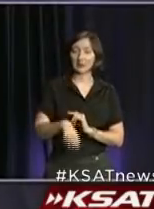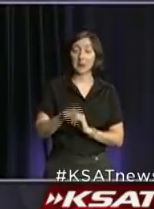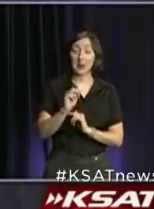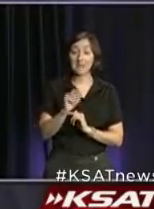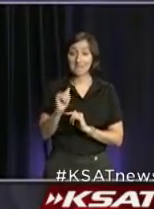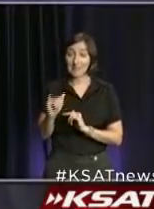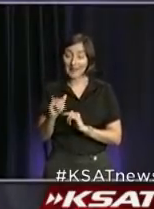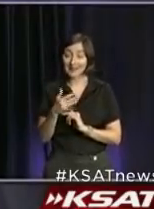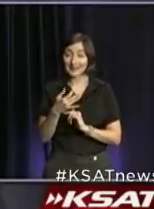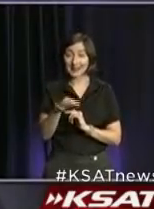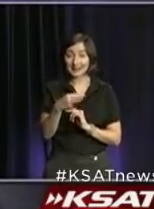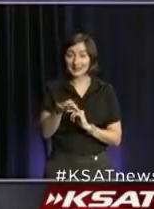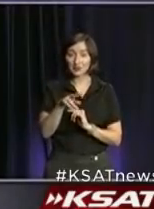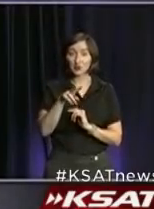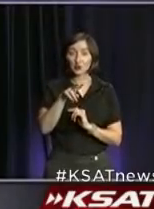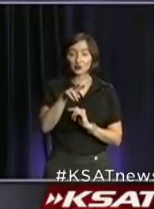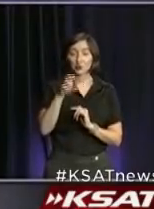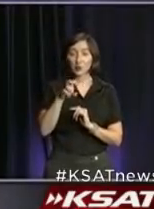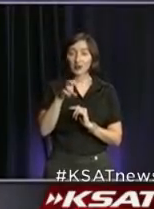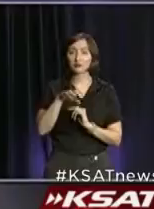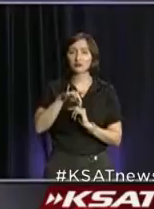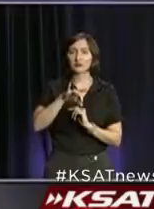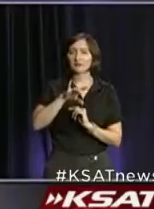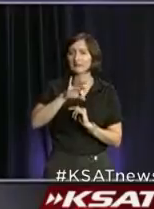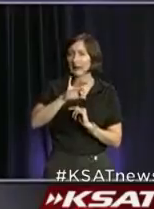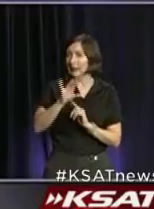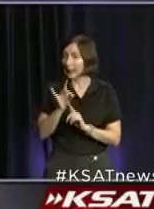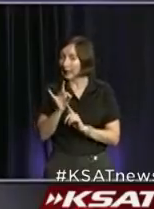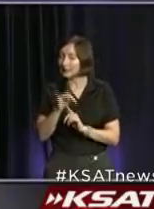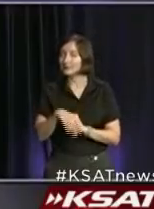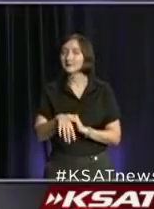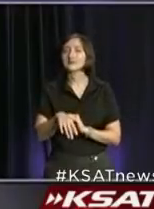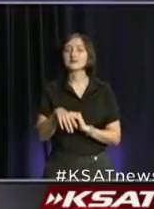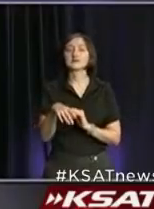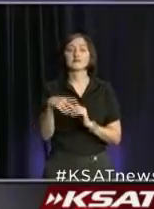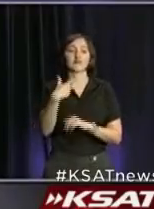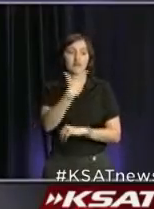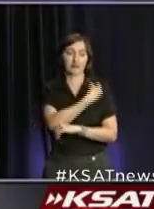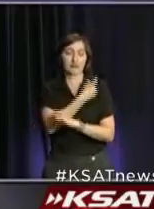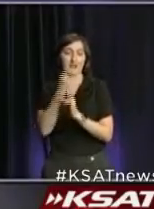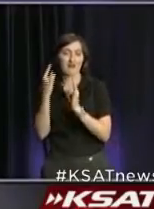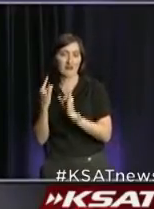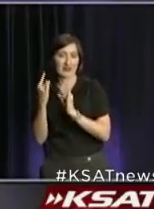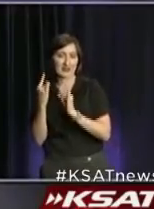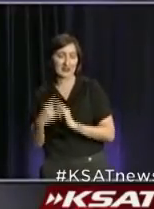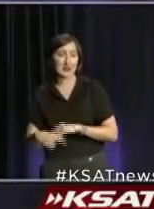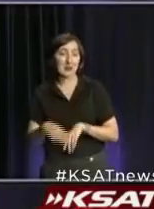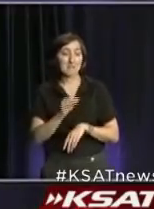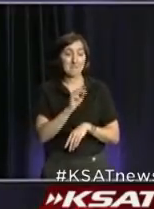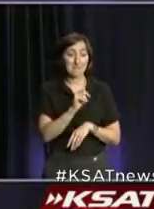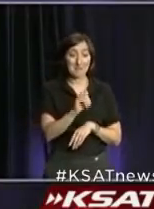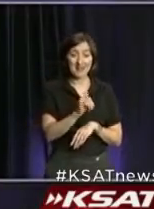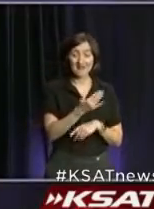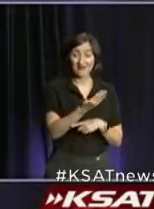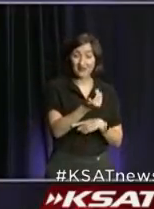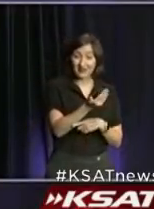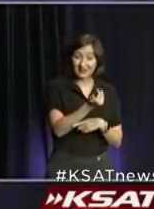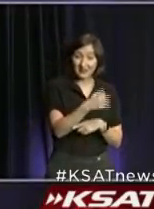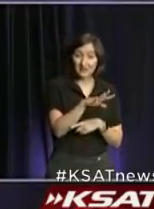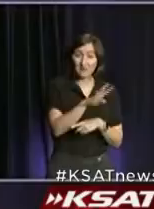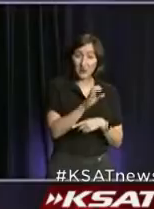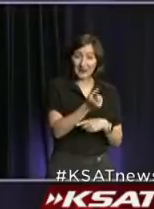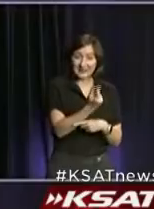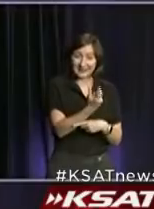their first vaccine at the Alamo Dome, and 411 were vaccinated on Saturday, May 15th. Thank you to the parents who brought them